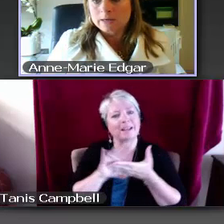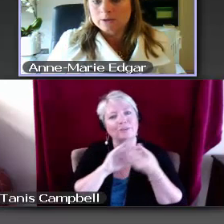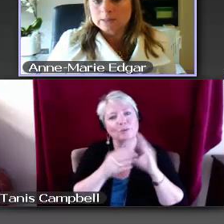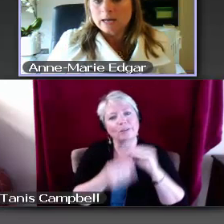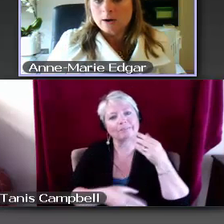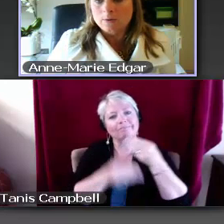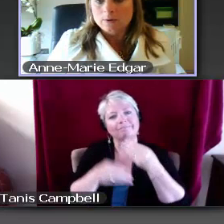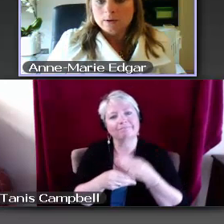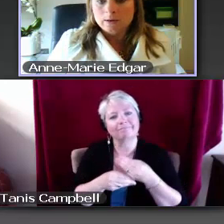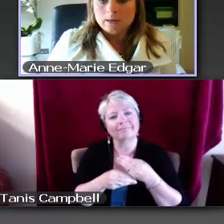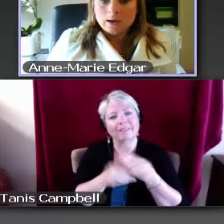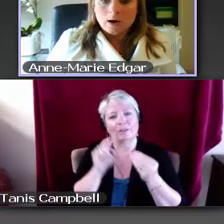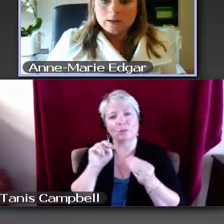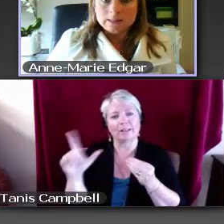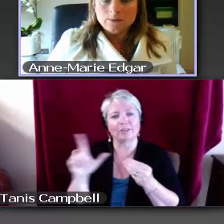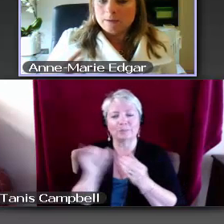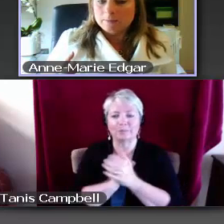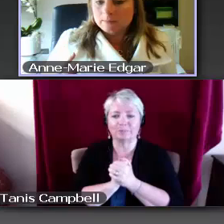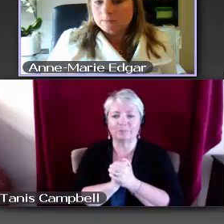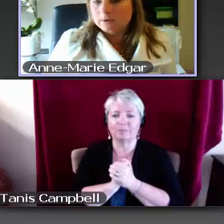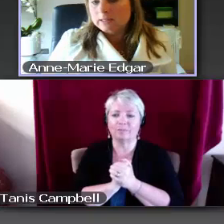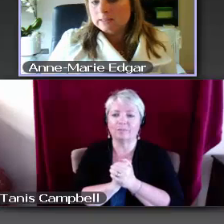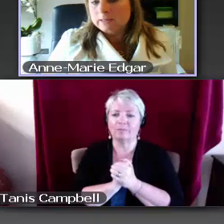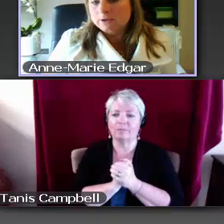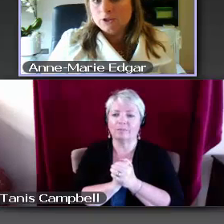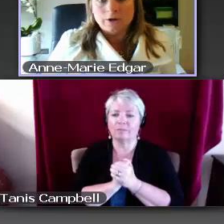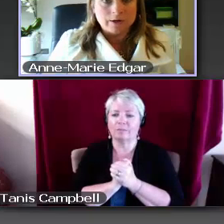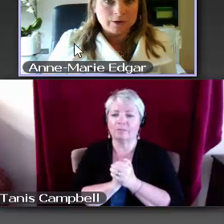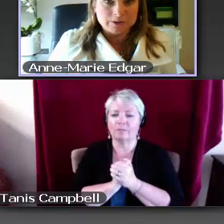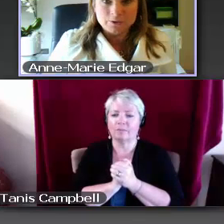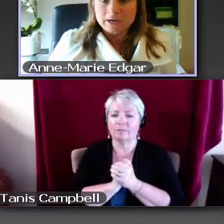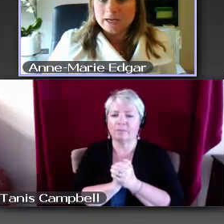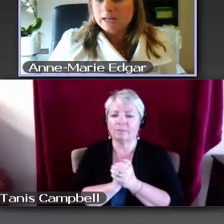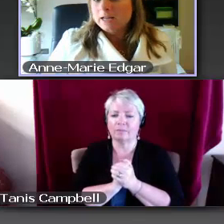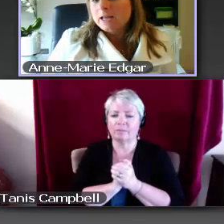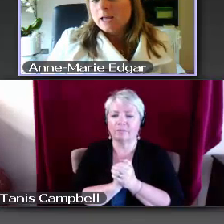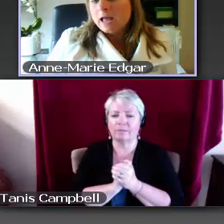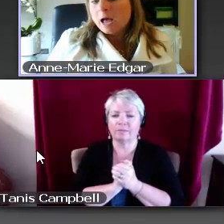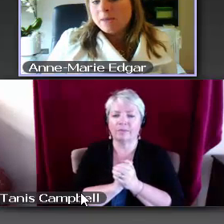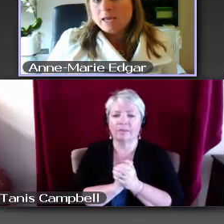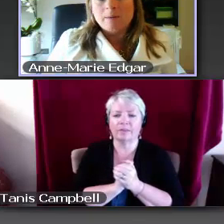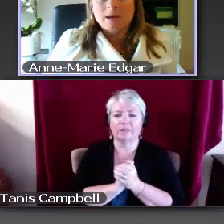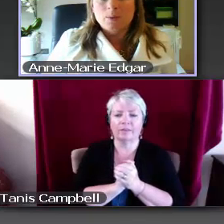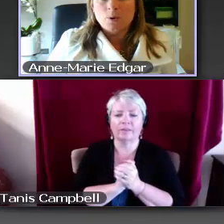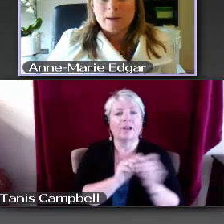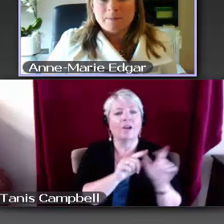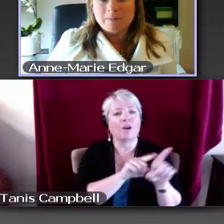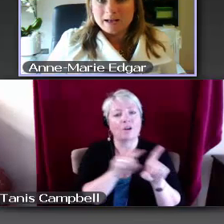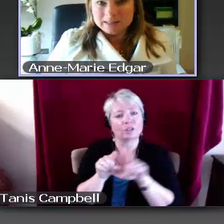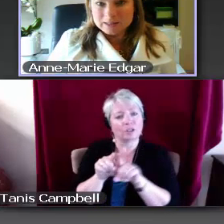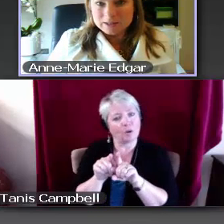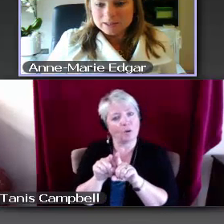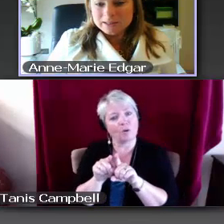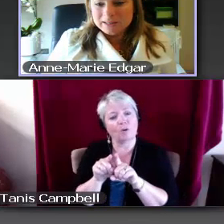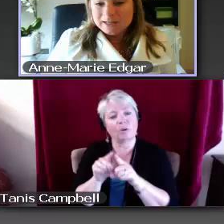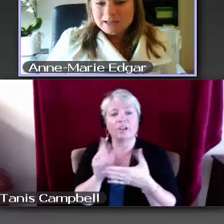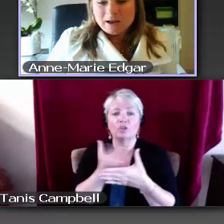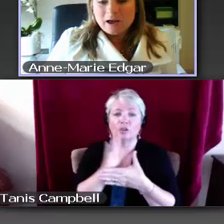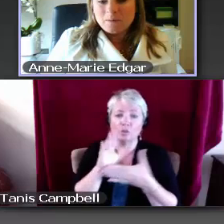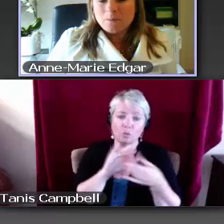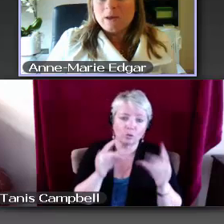our newsletters now. Also, consider sharing your story, becoming a program